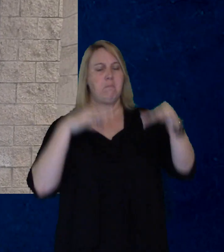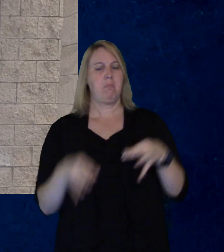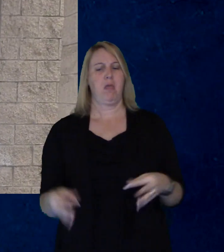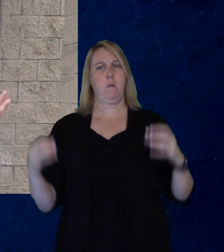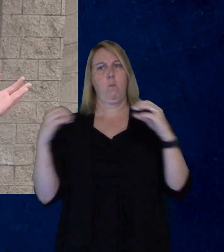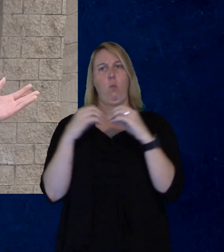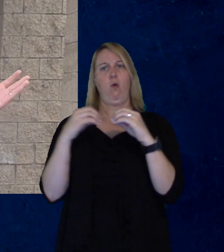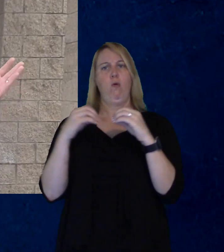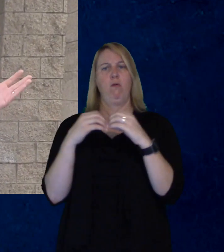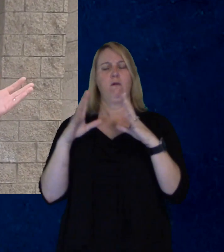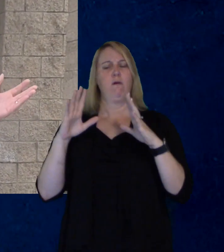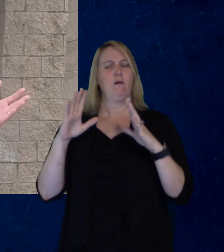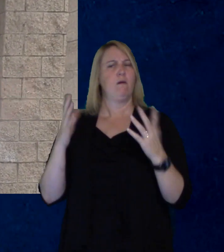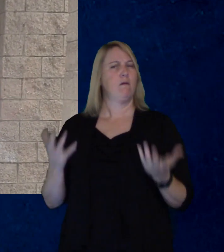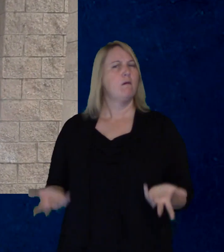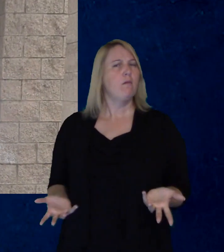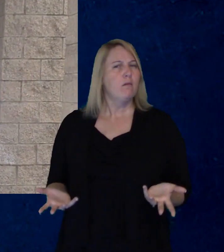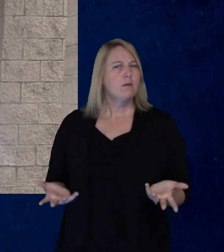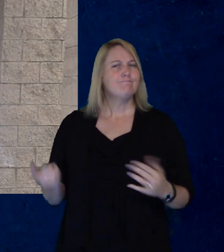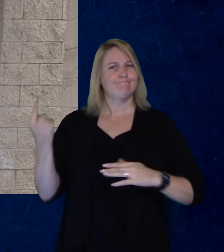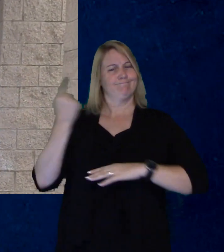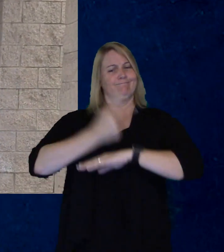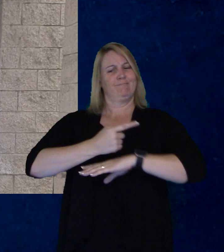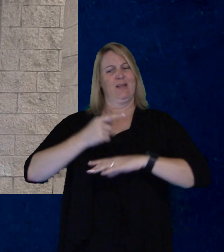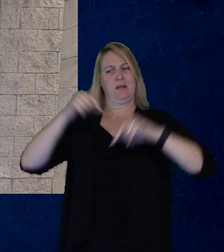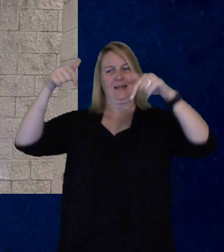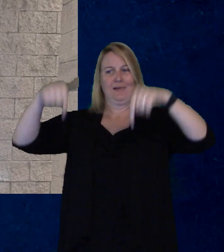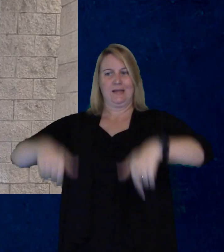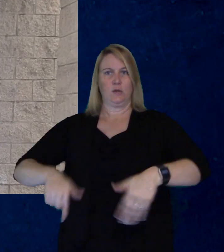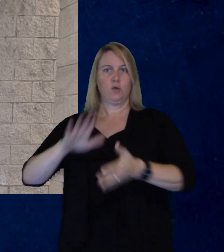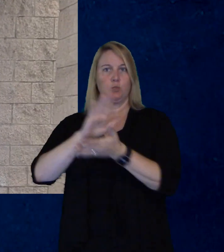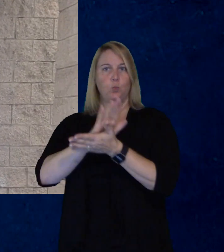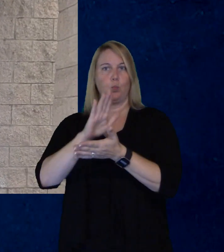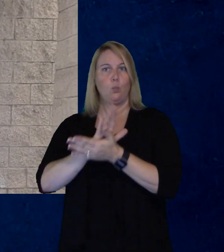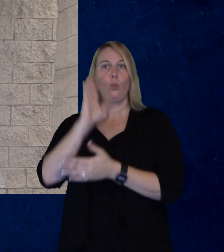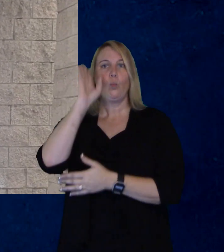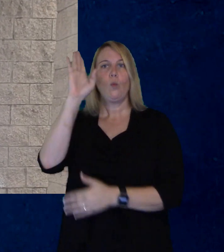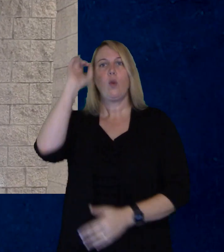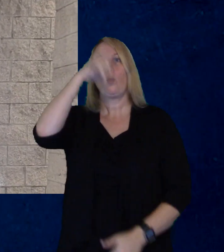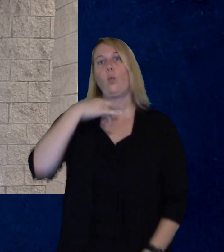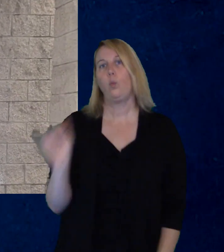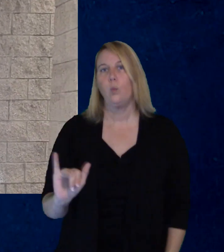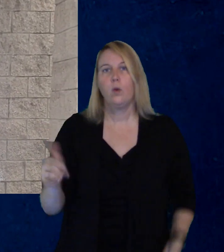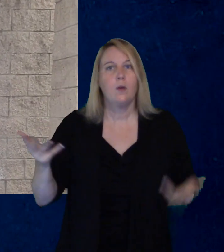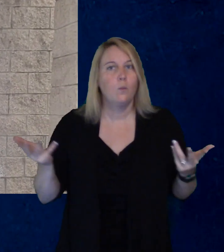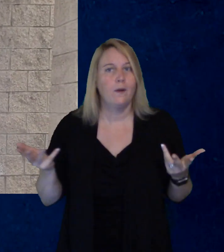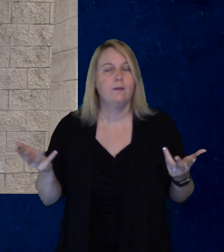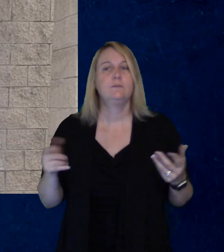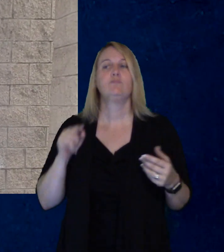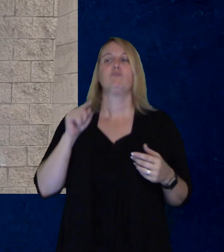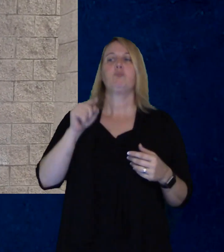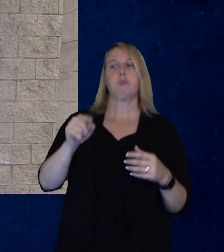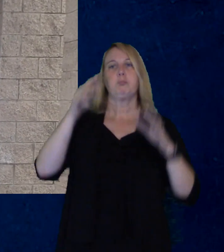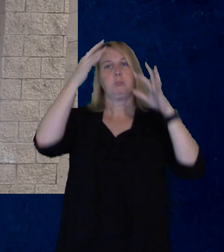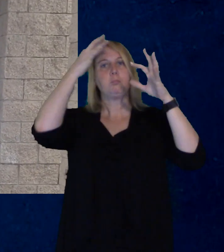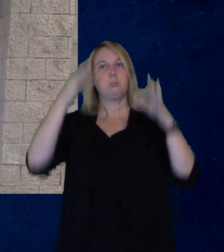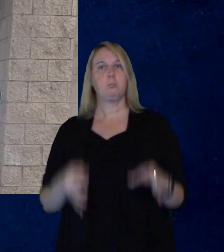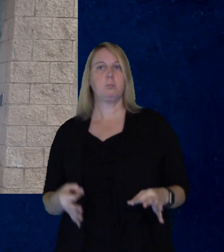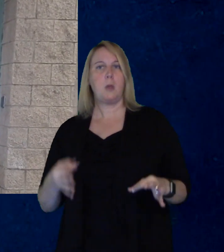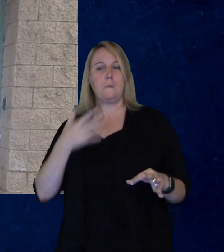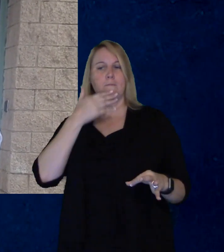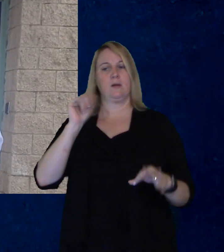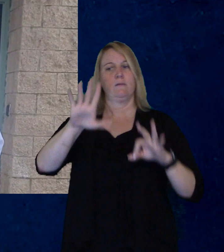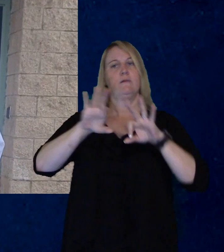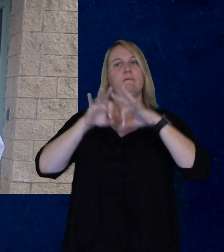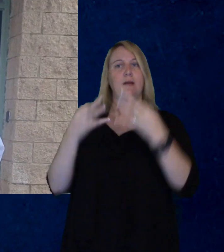about how a school day will look at Cumming Elementary to make sure you make the best decision for your family. Just know if you